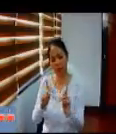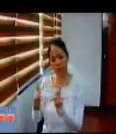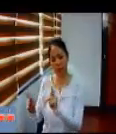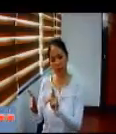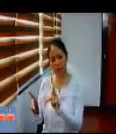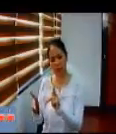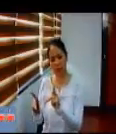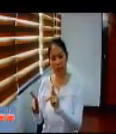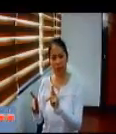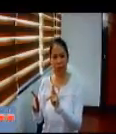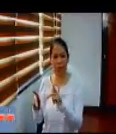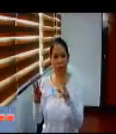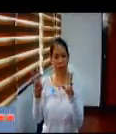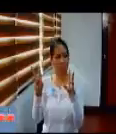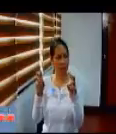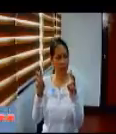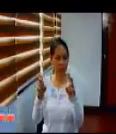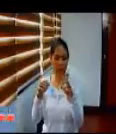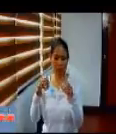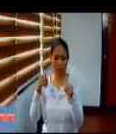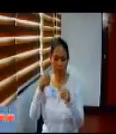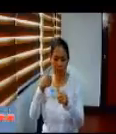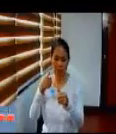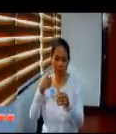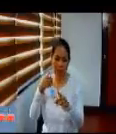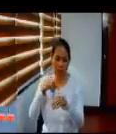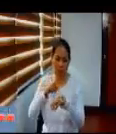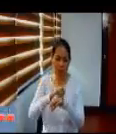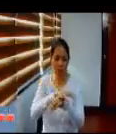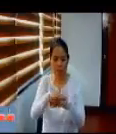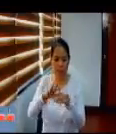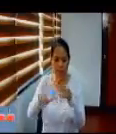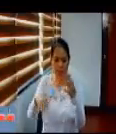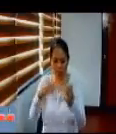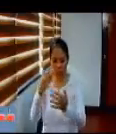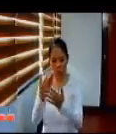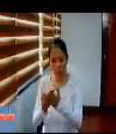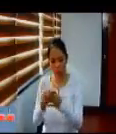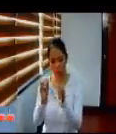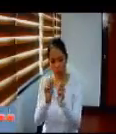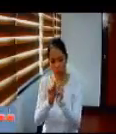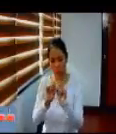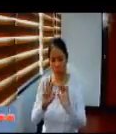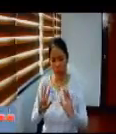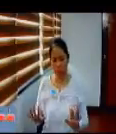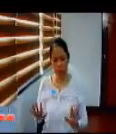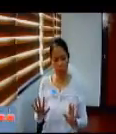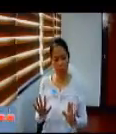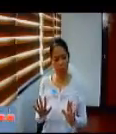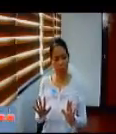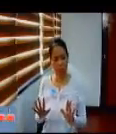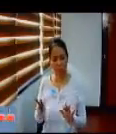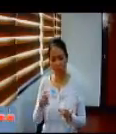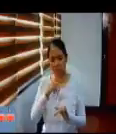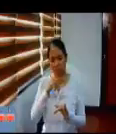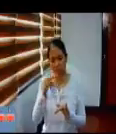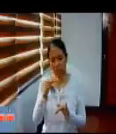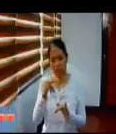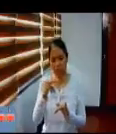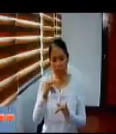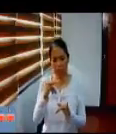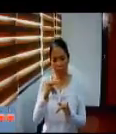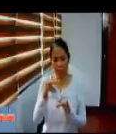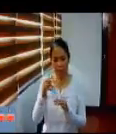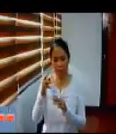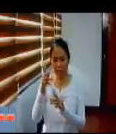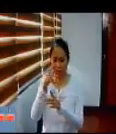that affects all of this without distinction, doesn't distinguish between forests, etc., etc.,